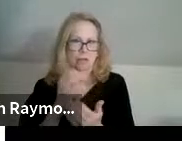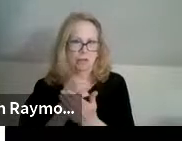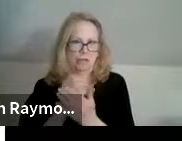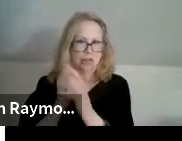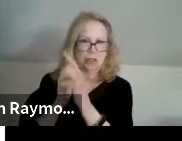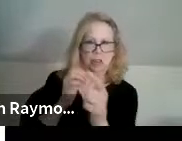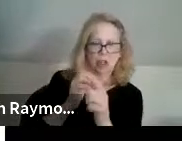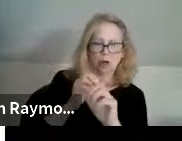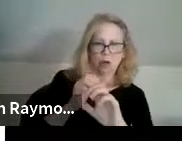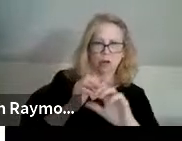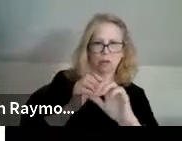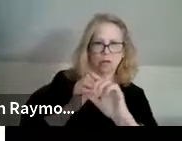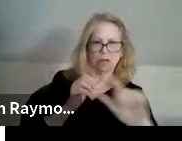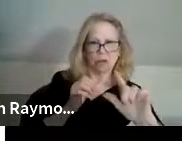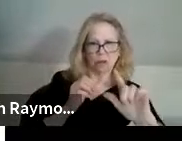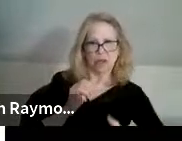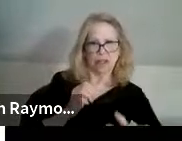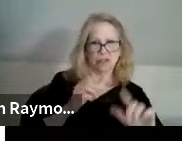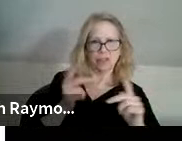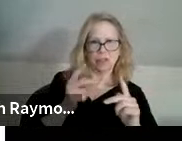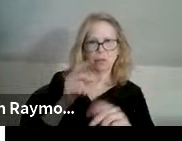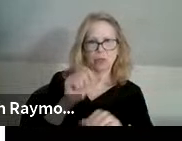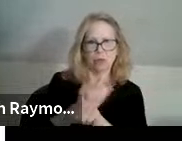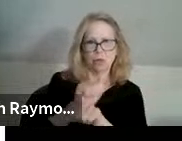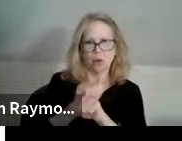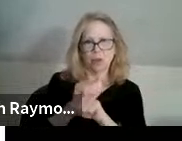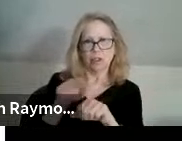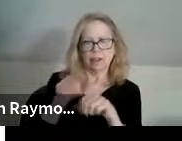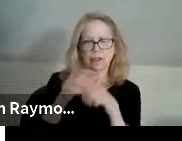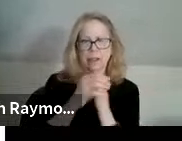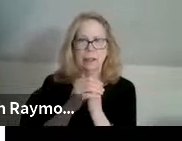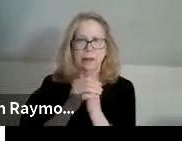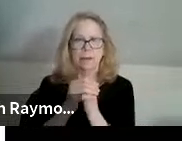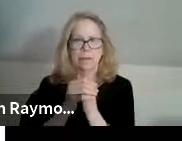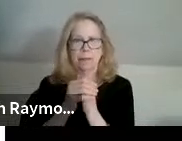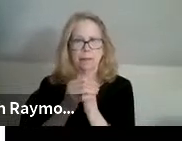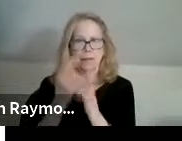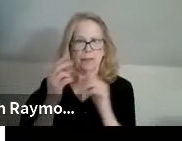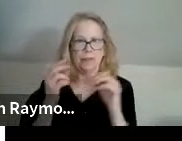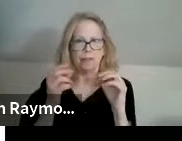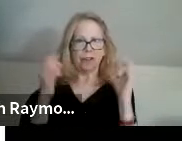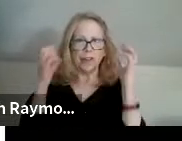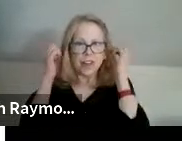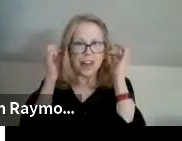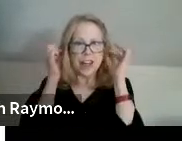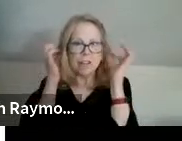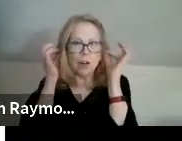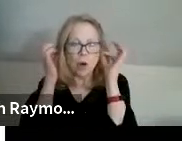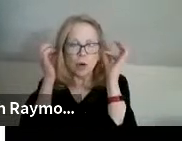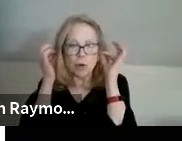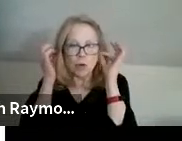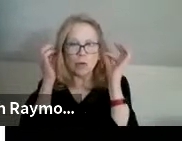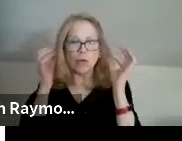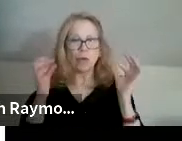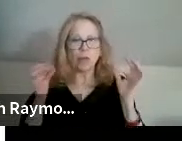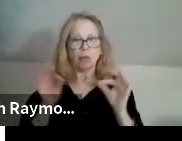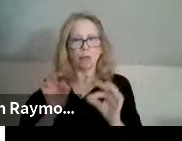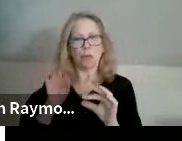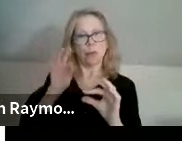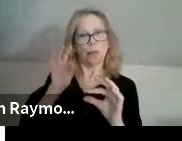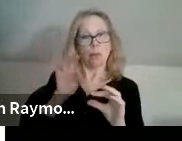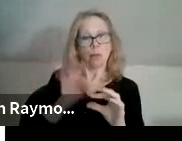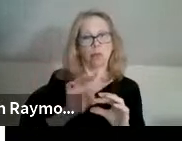left. Someone's working it above the photograph over that. You can see a headphone coming out of the customer's ear that she's got plugged into the